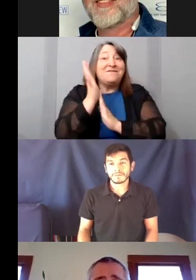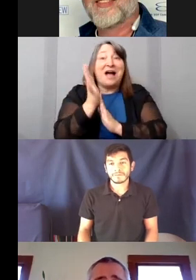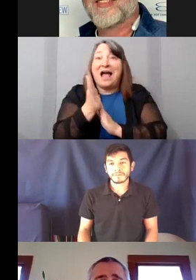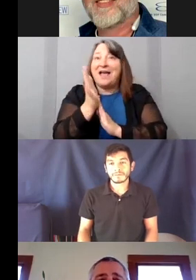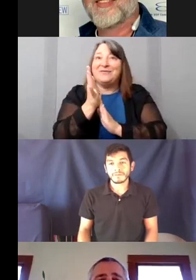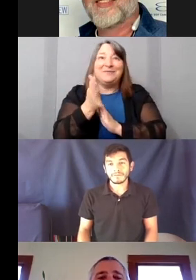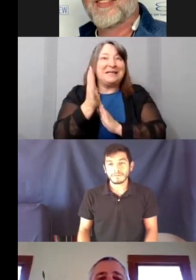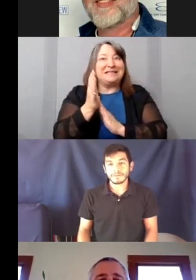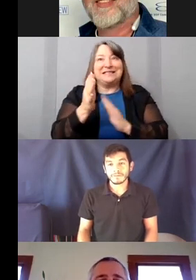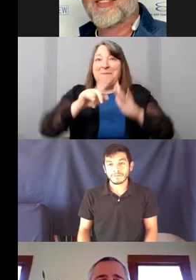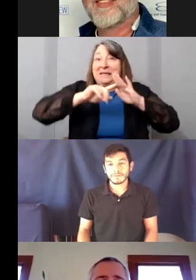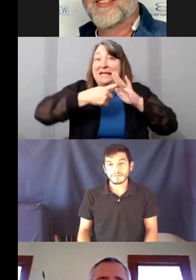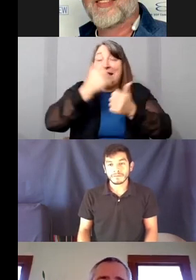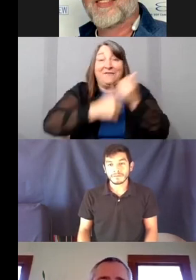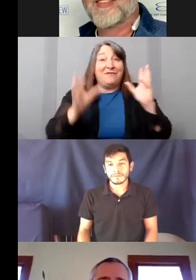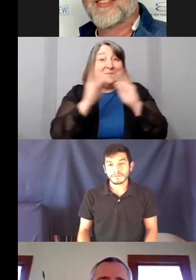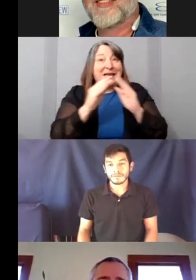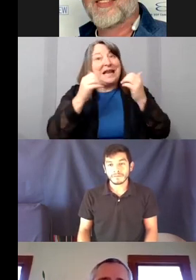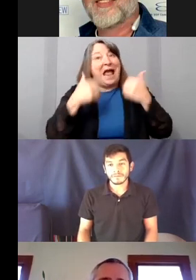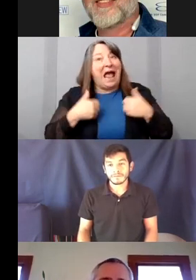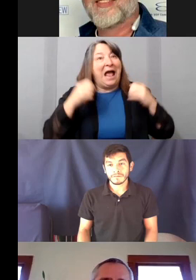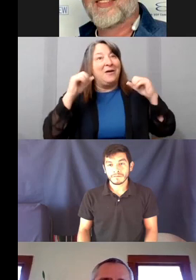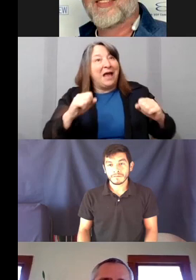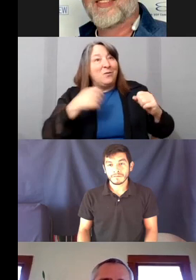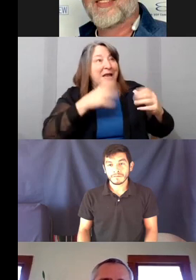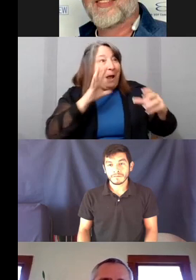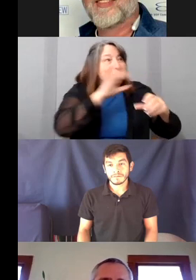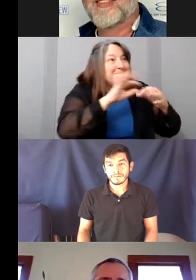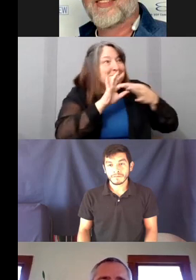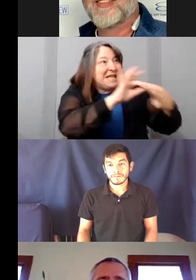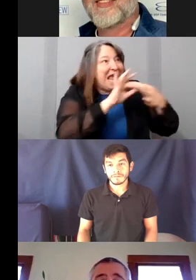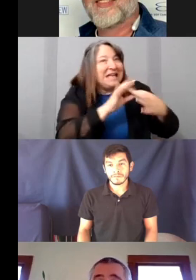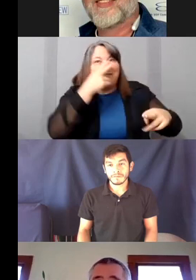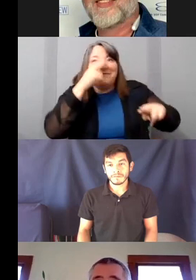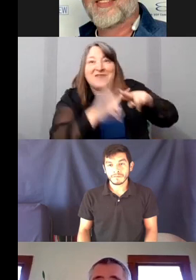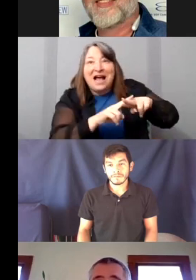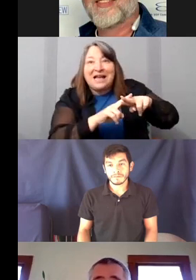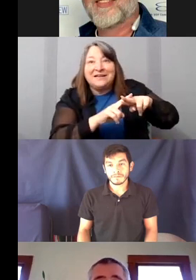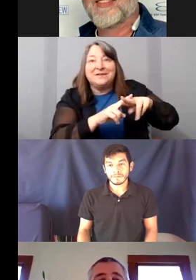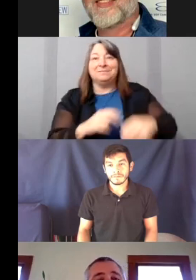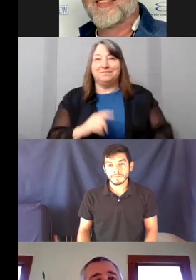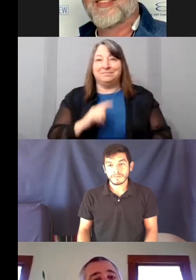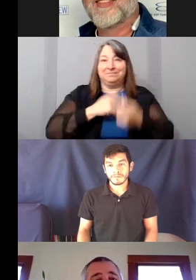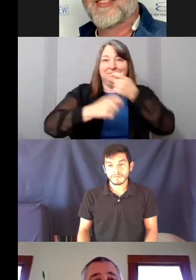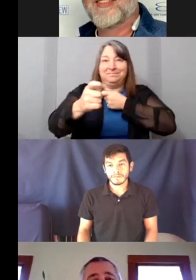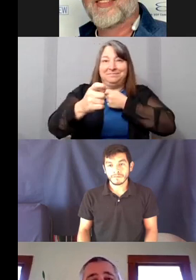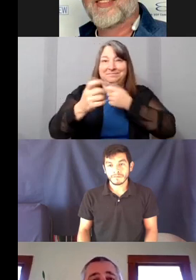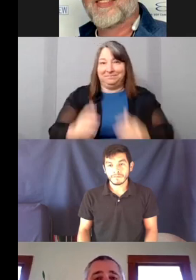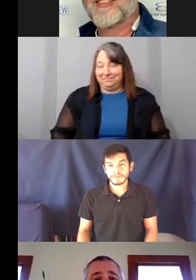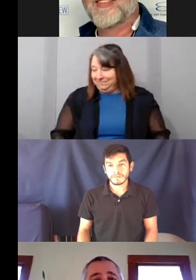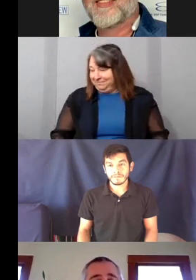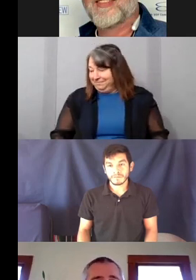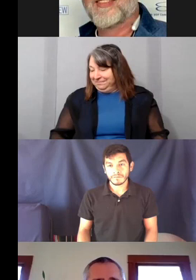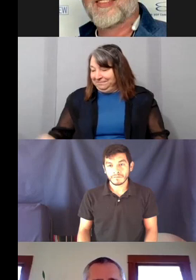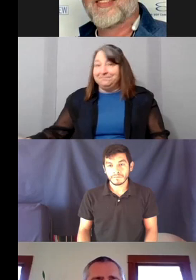every meeting. Like, how can you make this a little engaging? You know, if you're working in a group setting, do you know how to manage